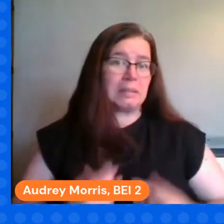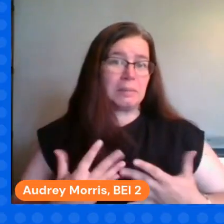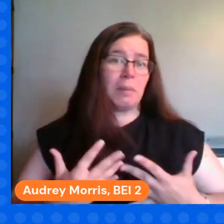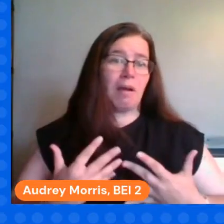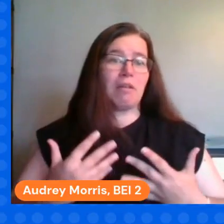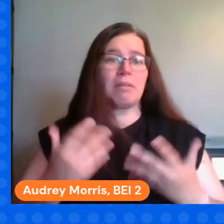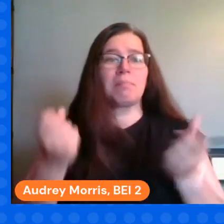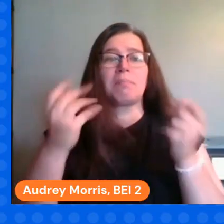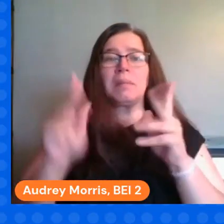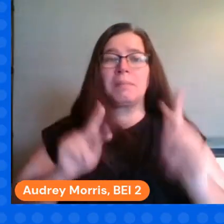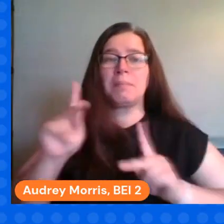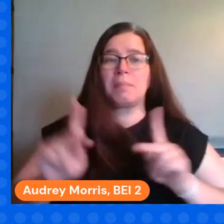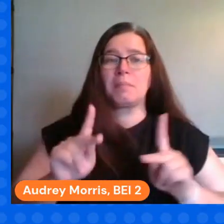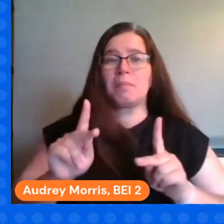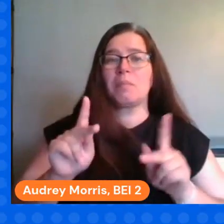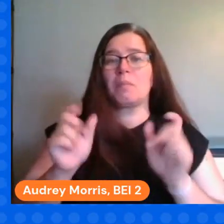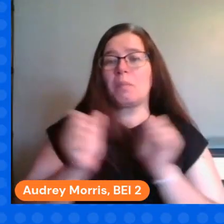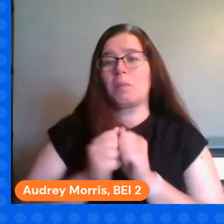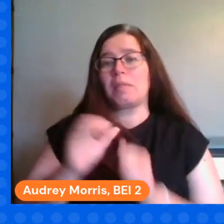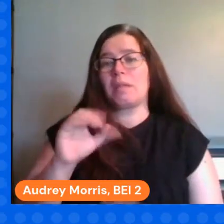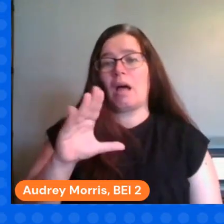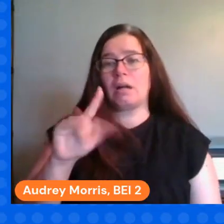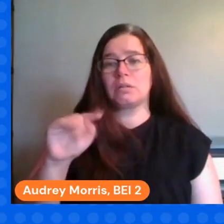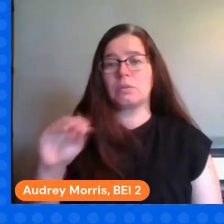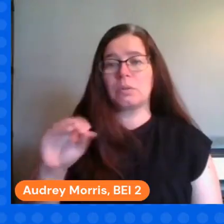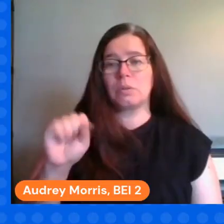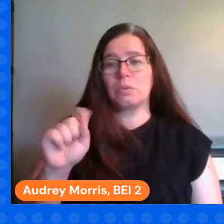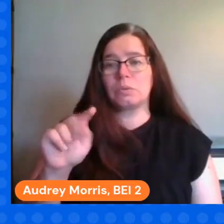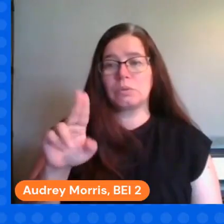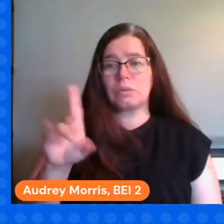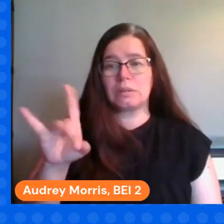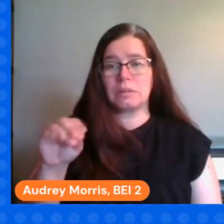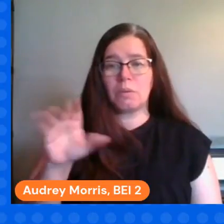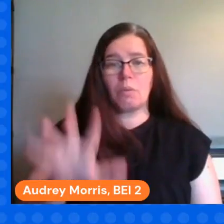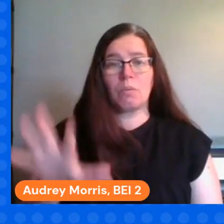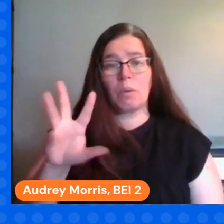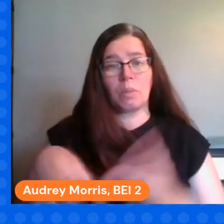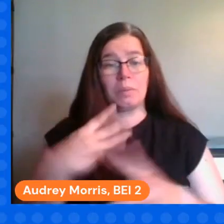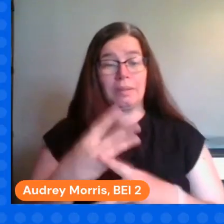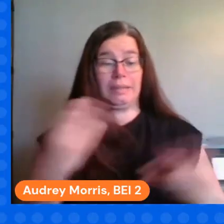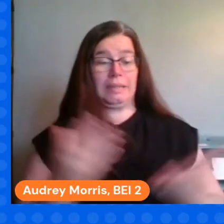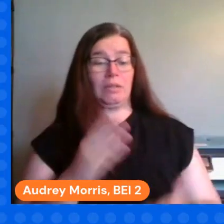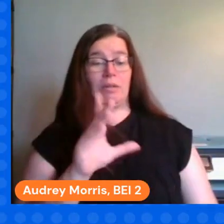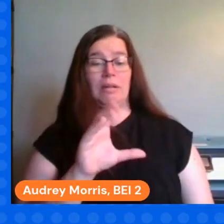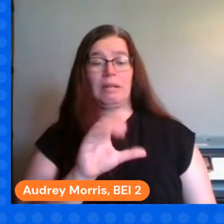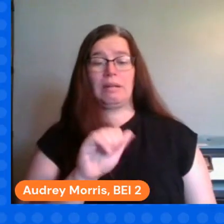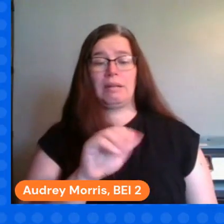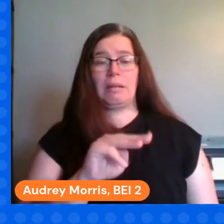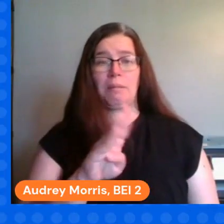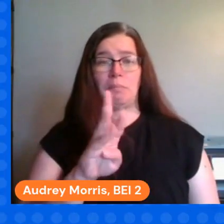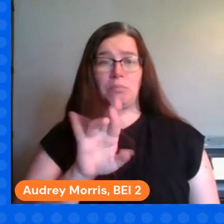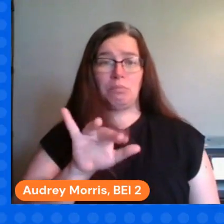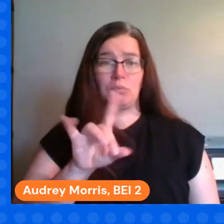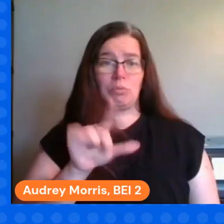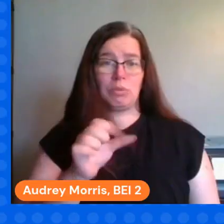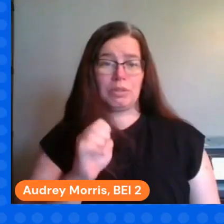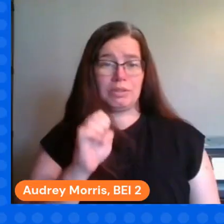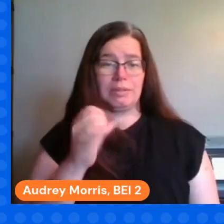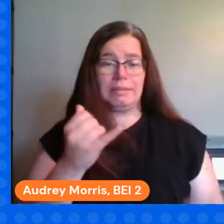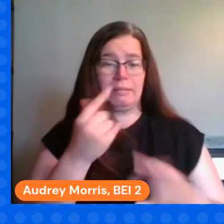OctoStudio community around the world. But here in Cambridge, for the month of July, we've been doing a series of